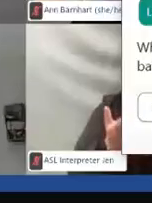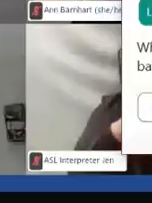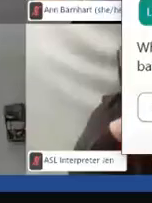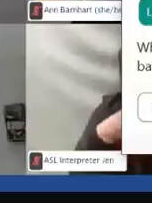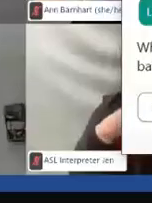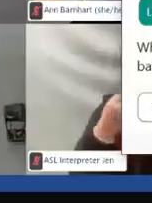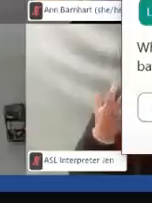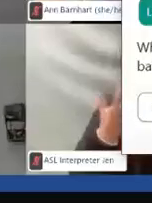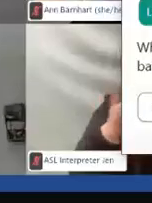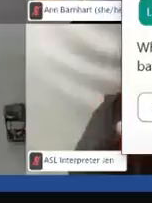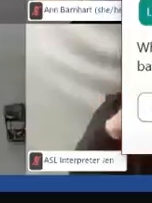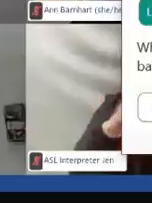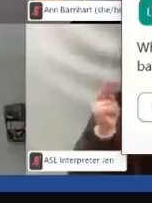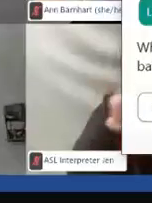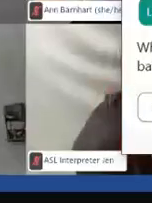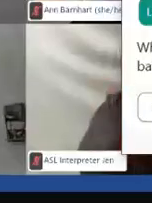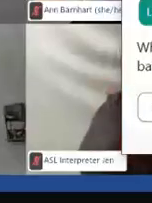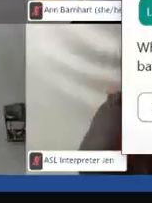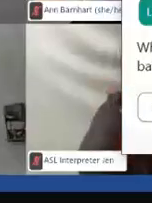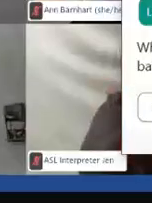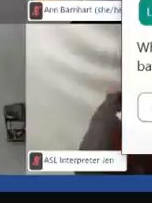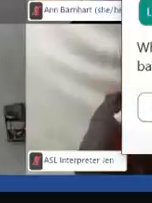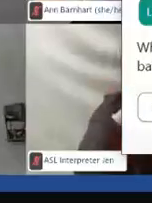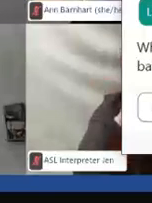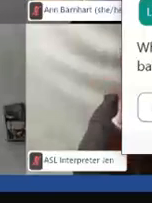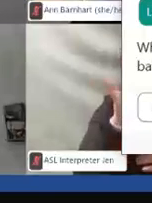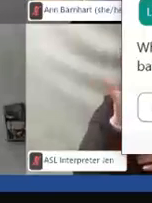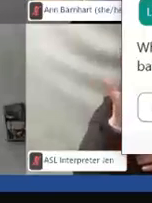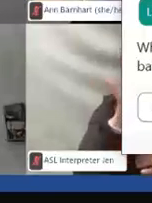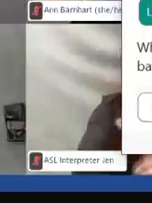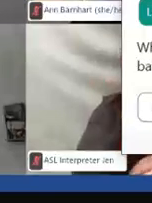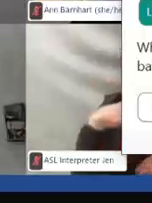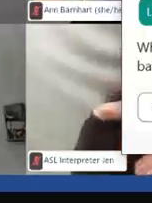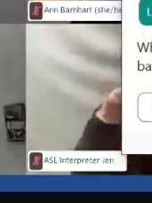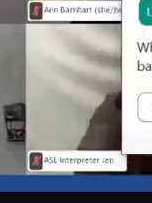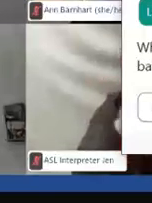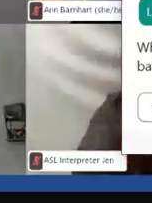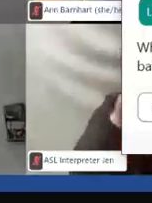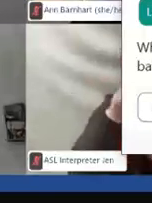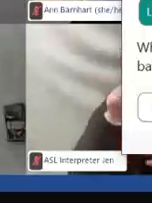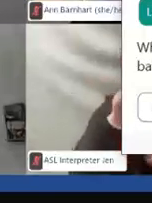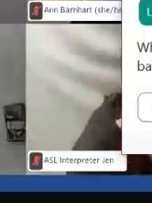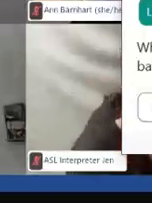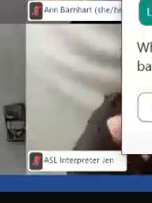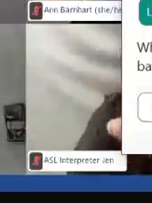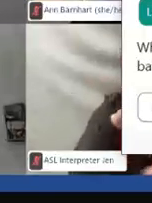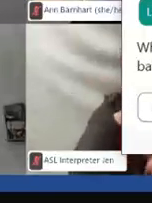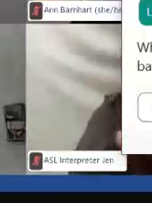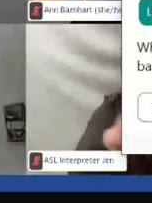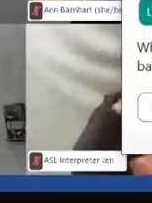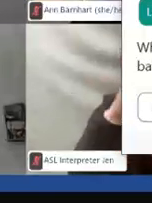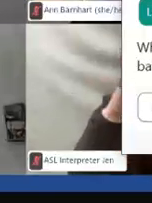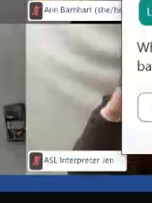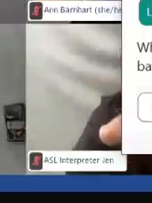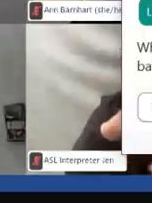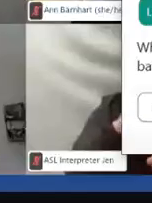look at doing is looking at that section, would be section 8, the committees and state update reports, where the executive director